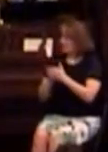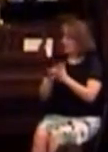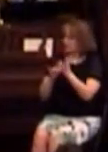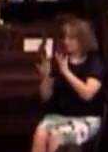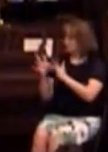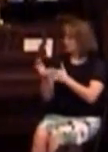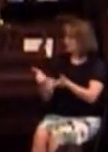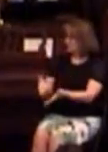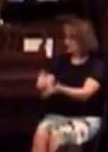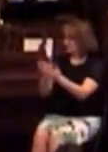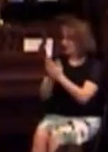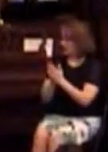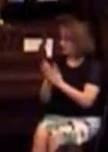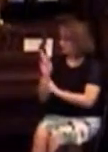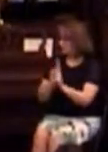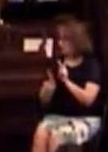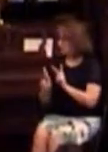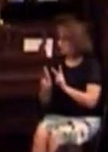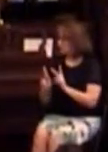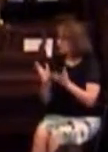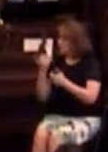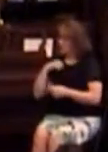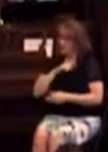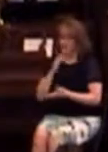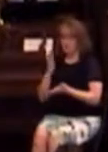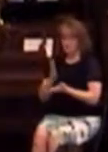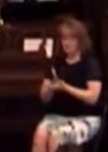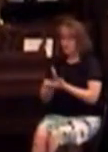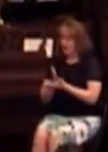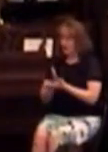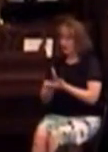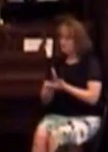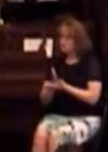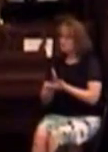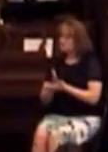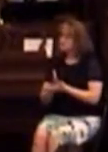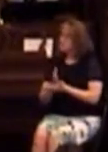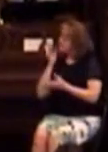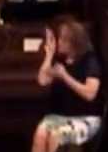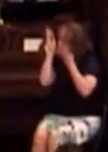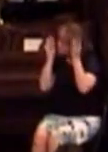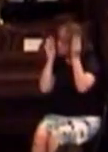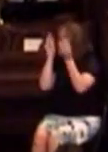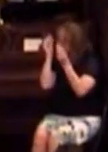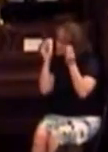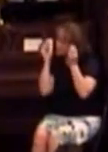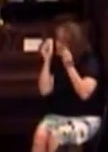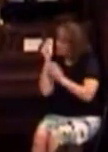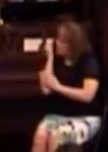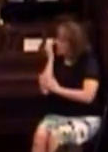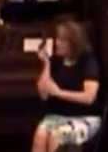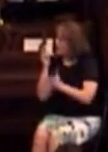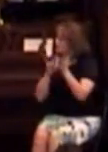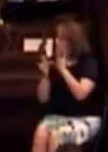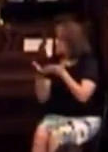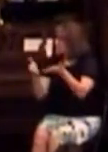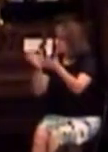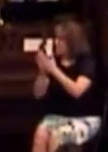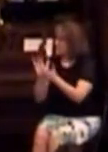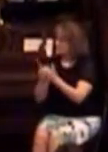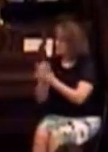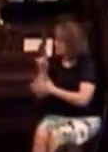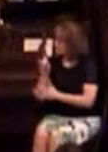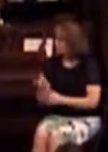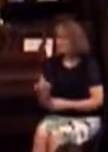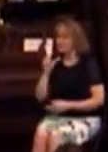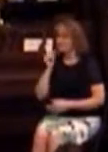that question for ourselves. I don't want to just talk about the question in the context of Scripture and say, this was a question, this is how it was resolved